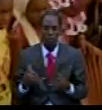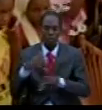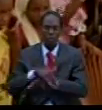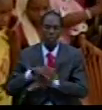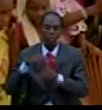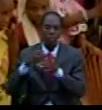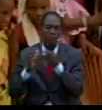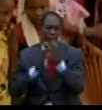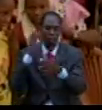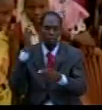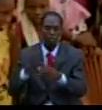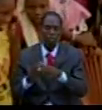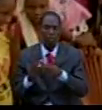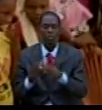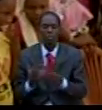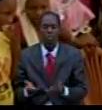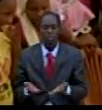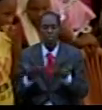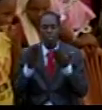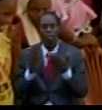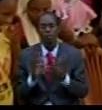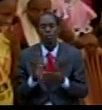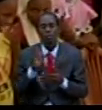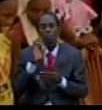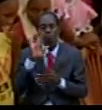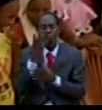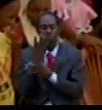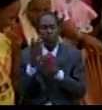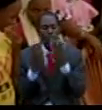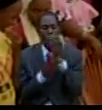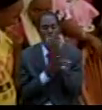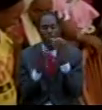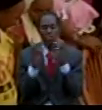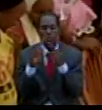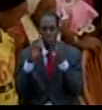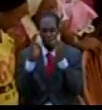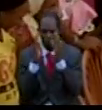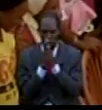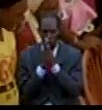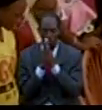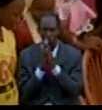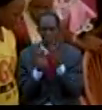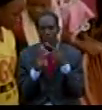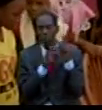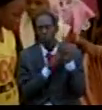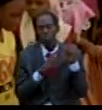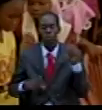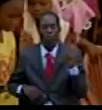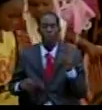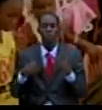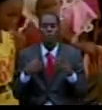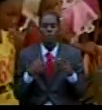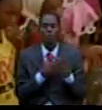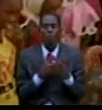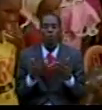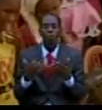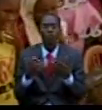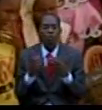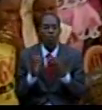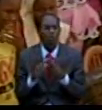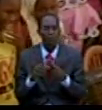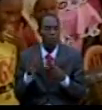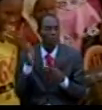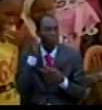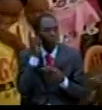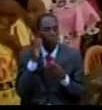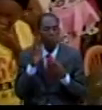name. Lift up your voice to the Lord in prayer. We want to hear testimonies so that we have never heard.